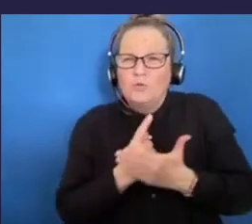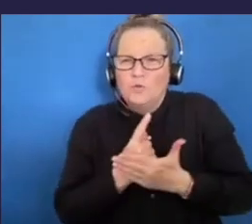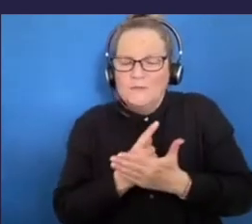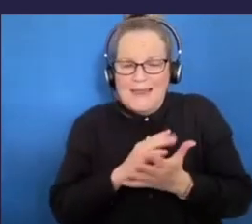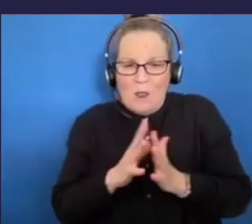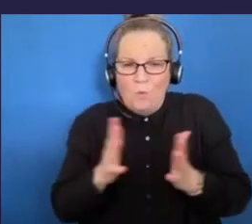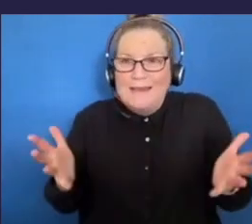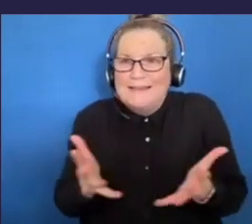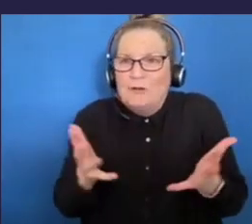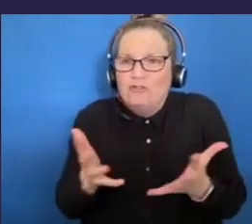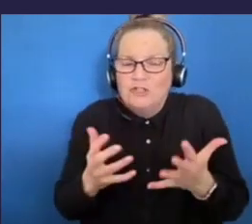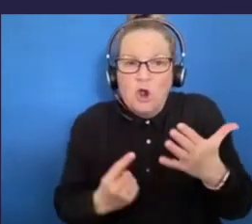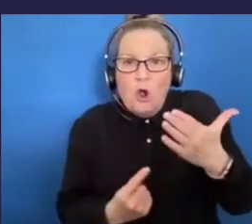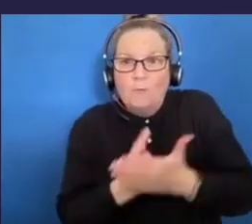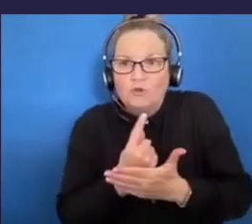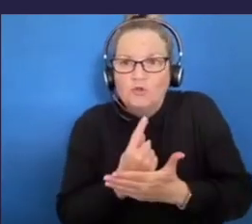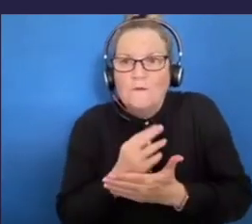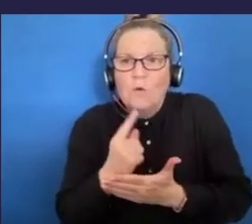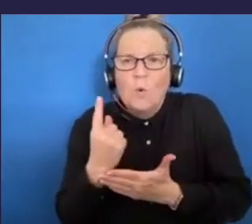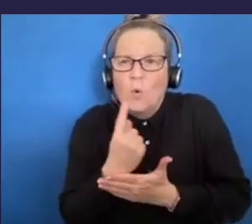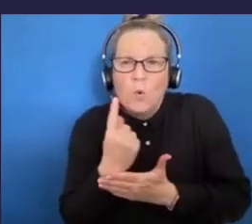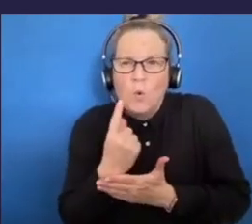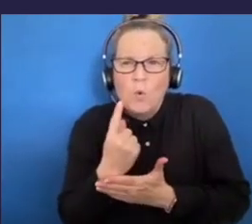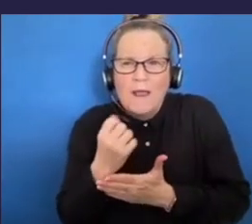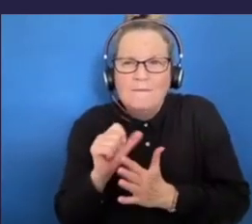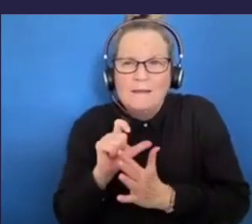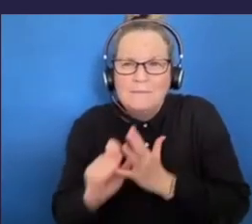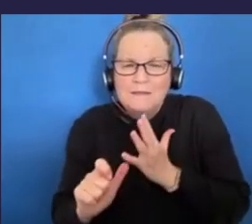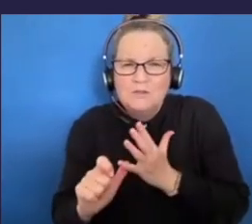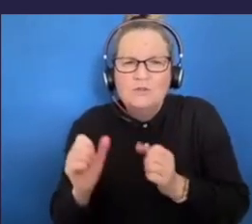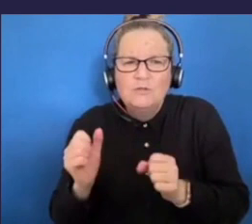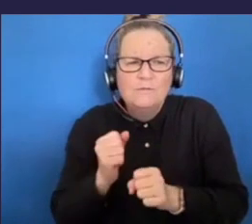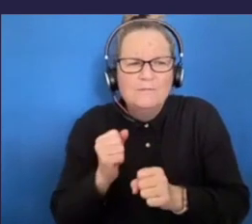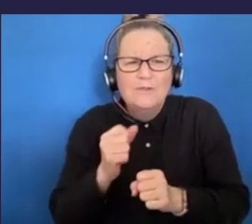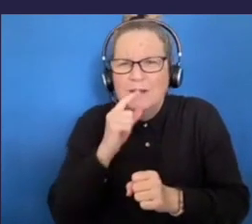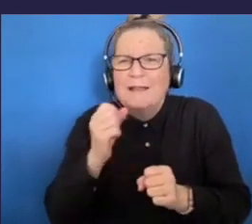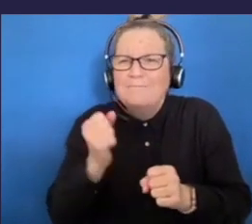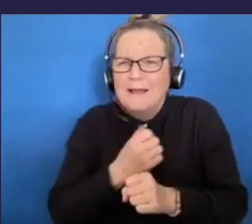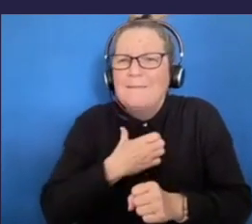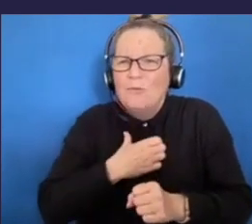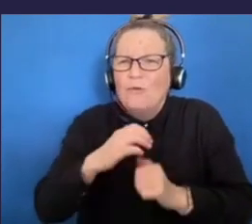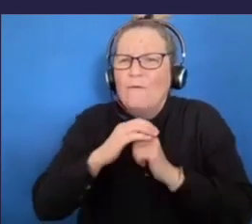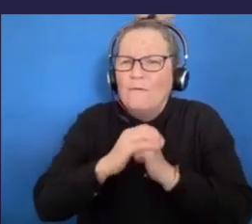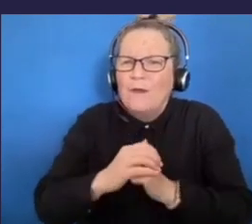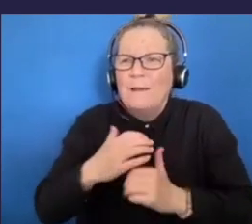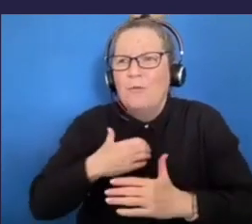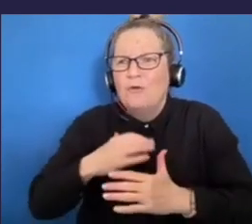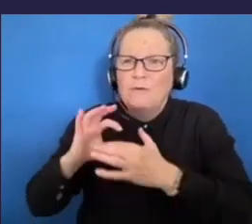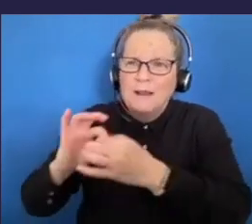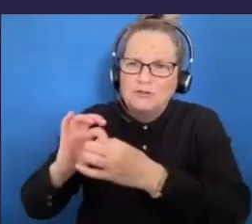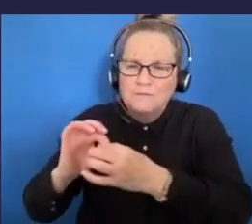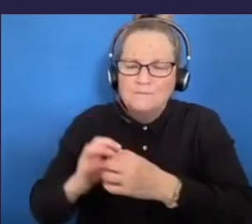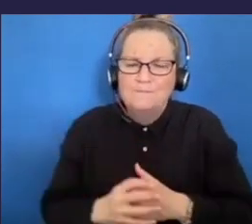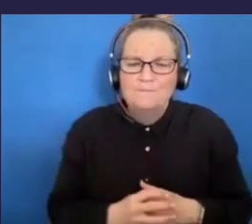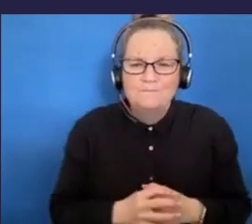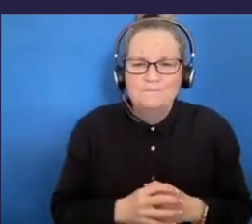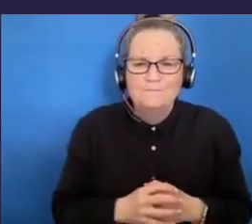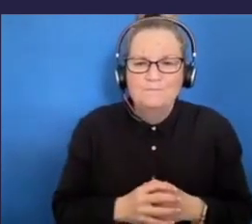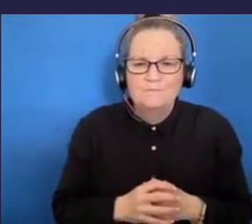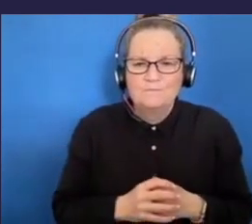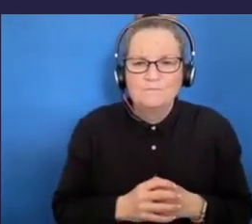nurture them for the people we care about. And I think a huge source